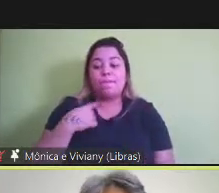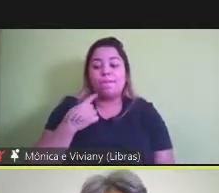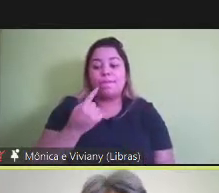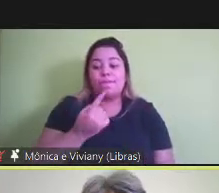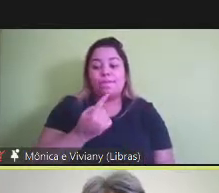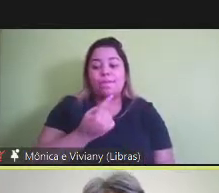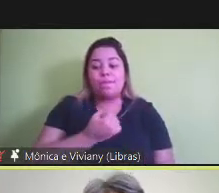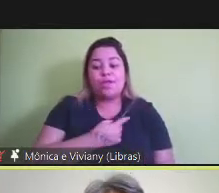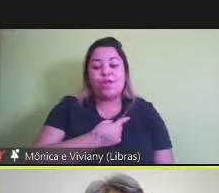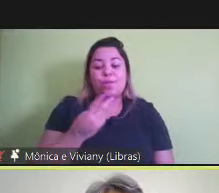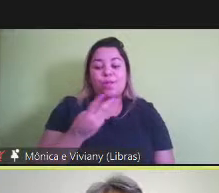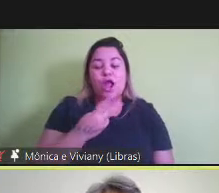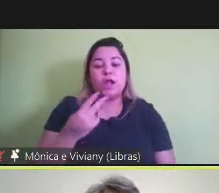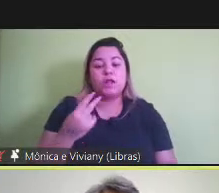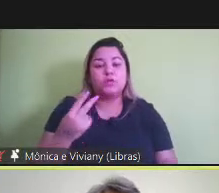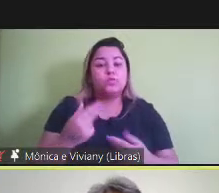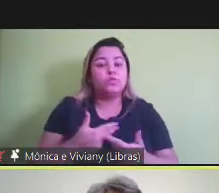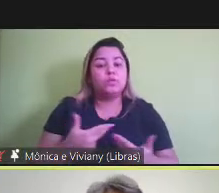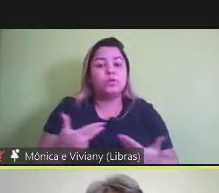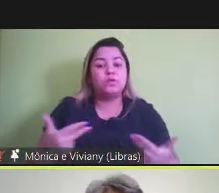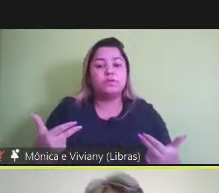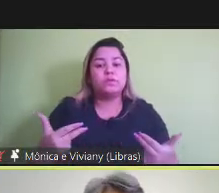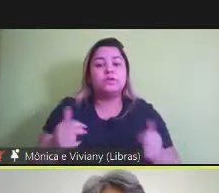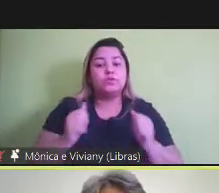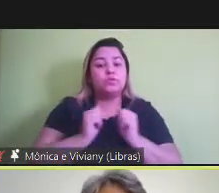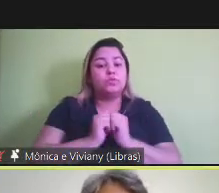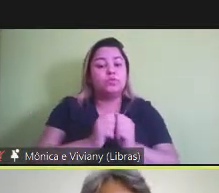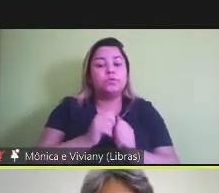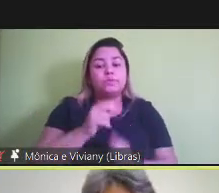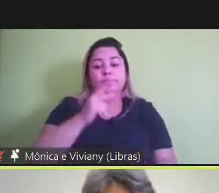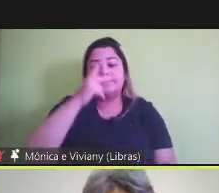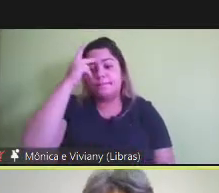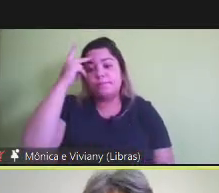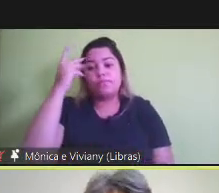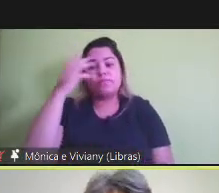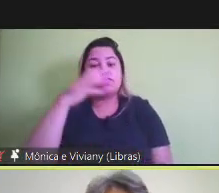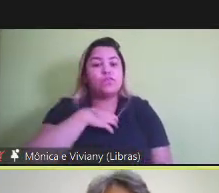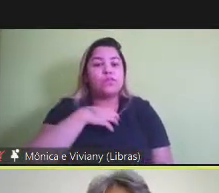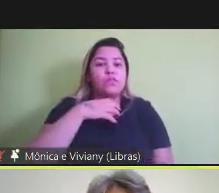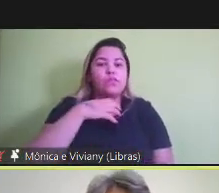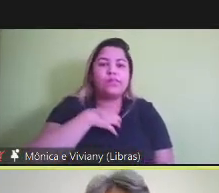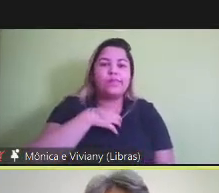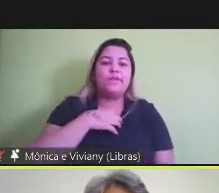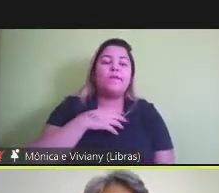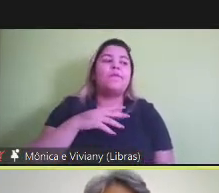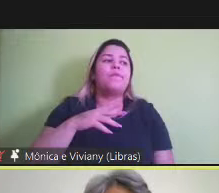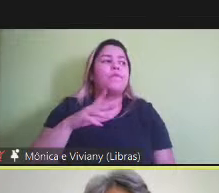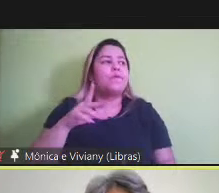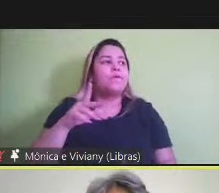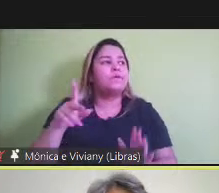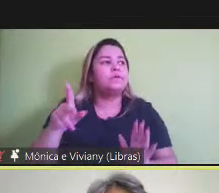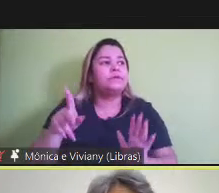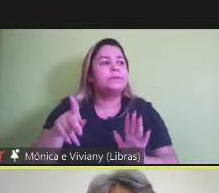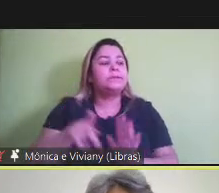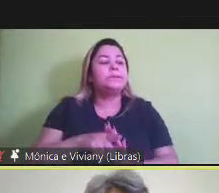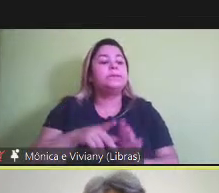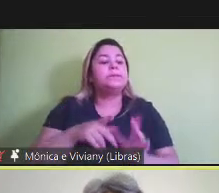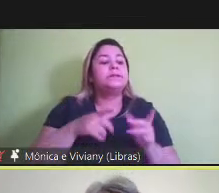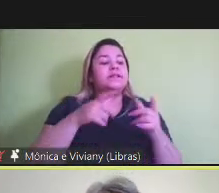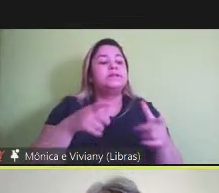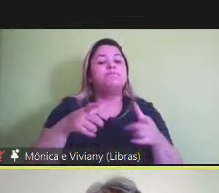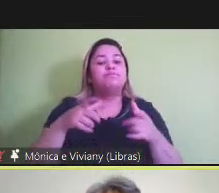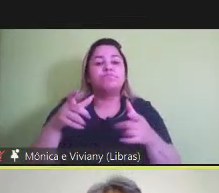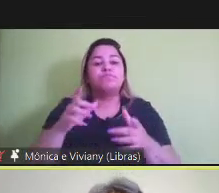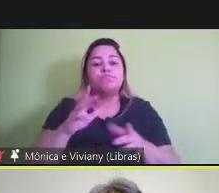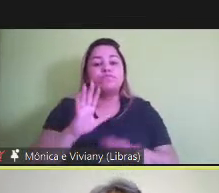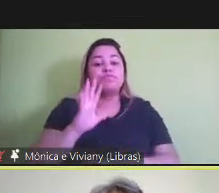healthcare treatment. But I think we have to provide both things at the same time, because if the person thinks